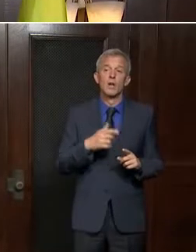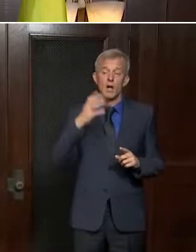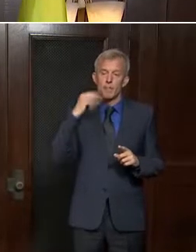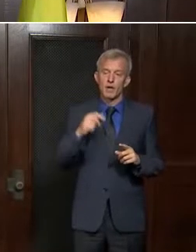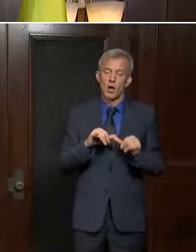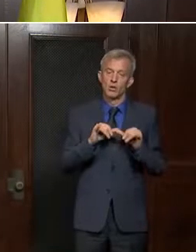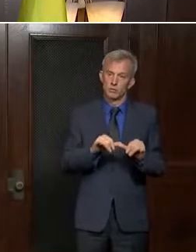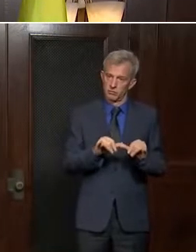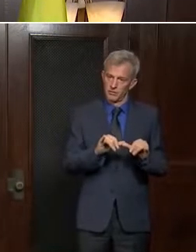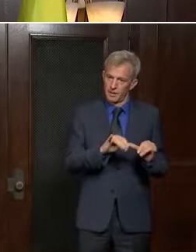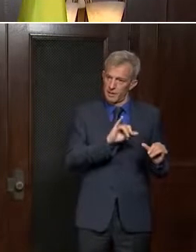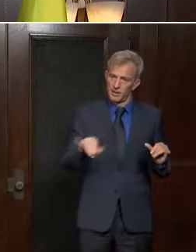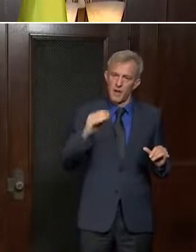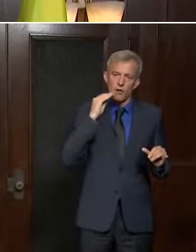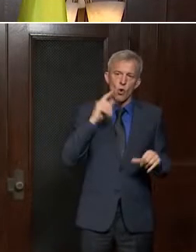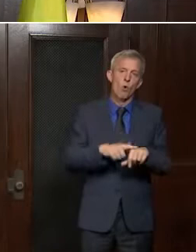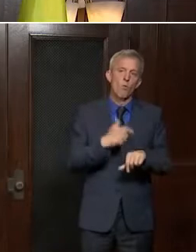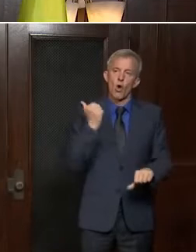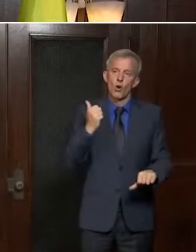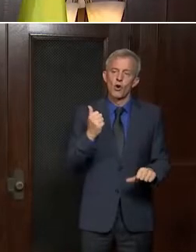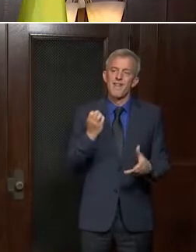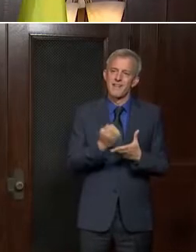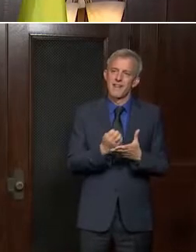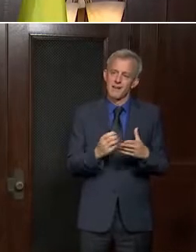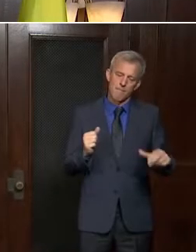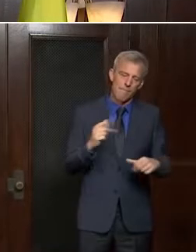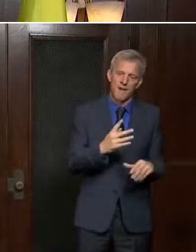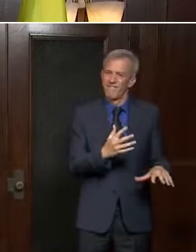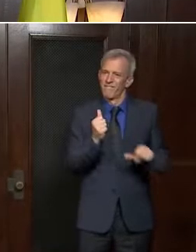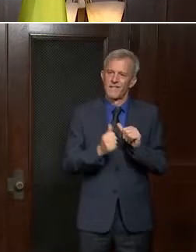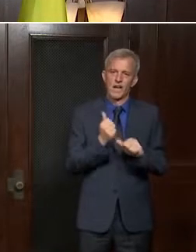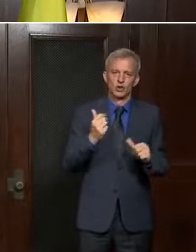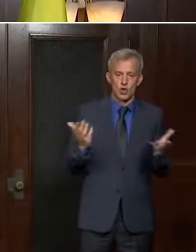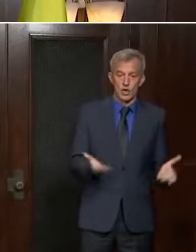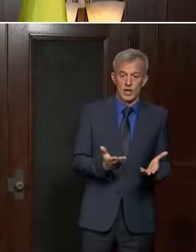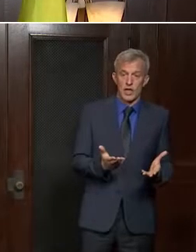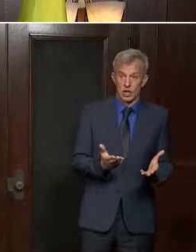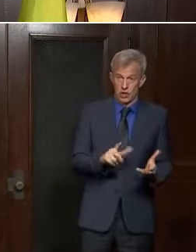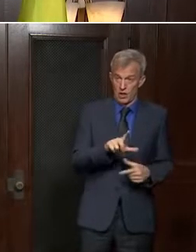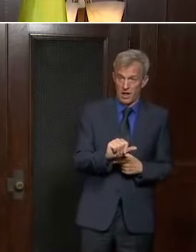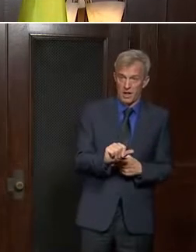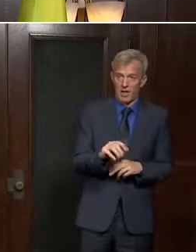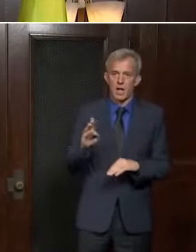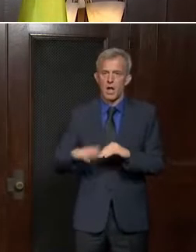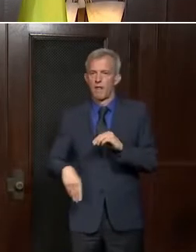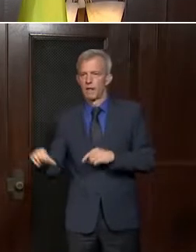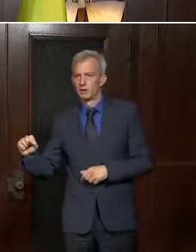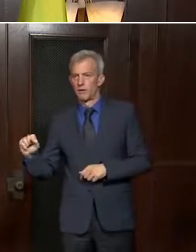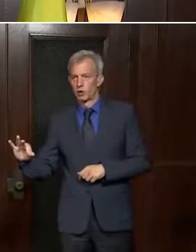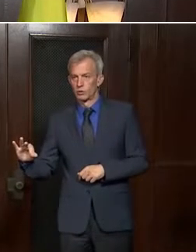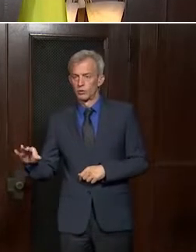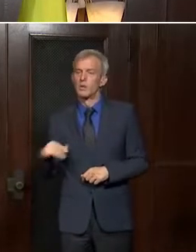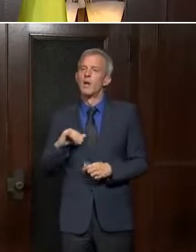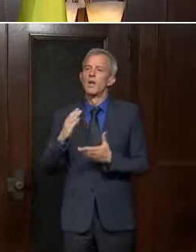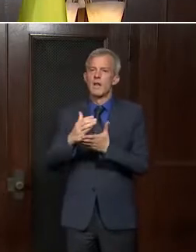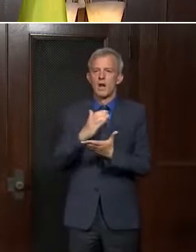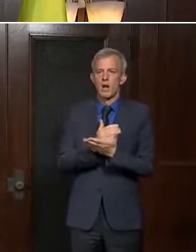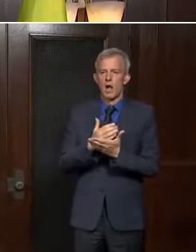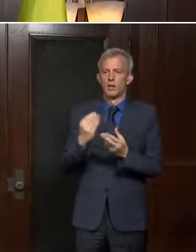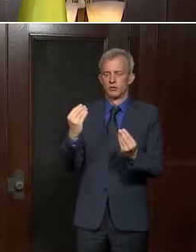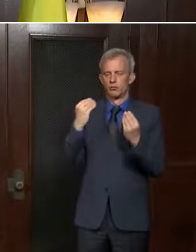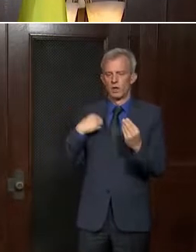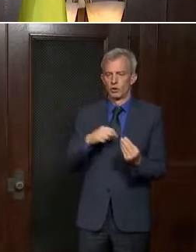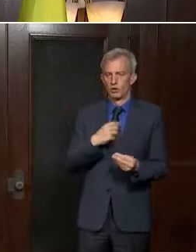this longer, the economy came back quicker here than up north. This lesson tells us 3 things. First, the steps